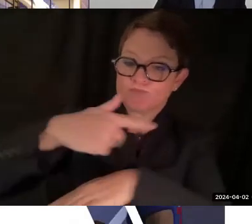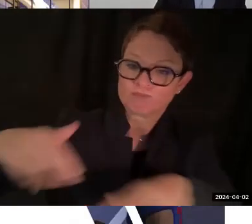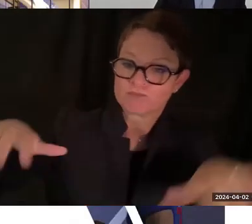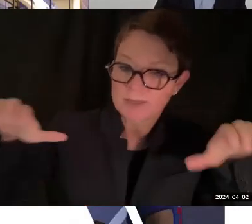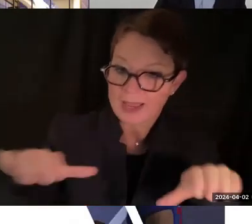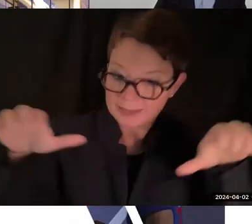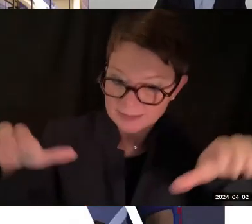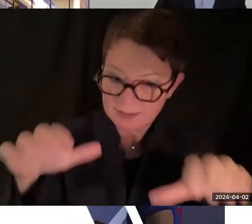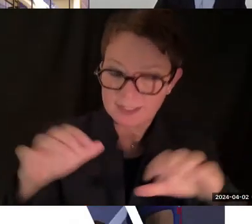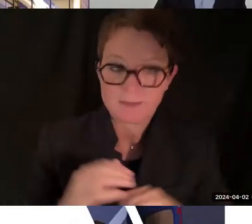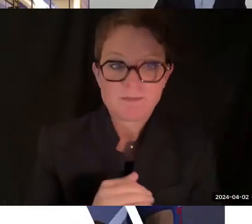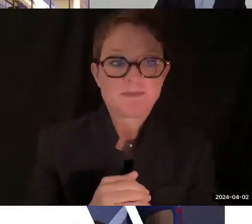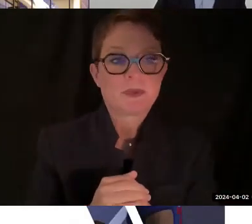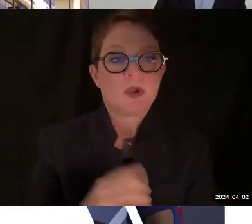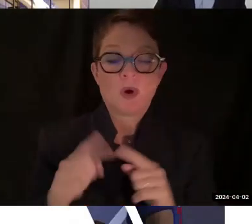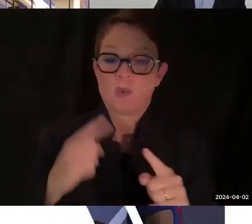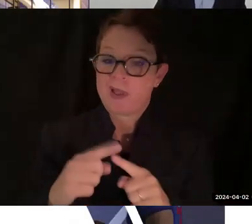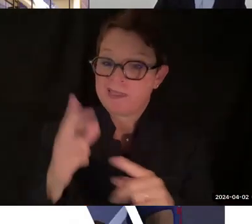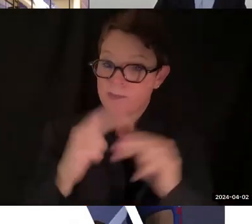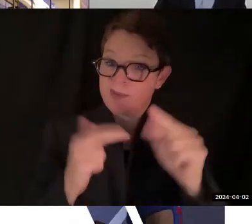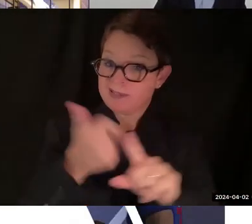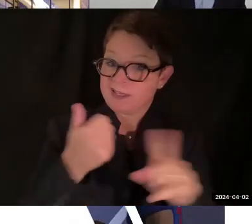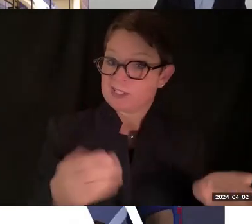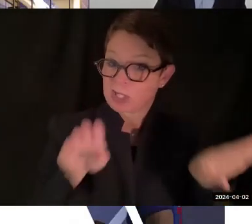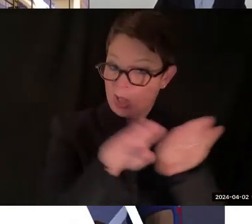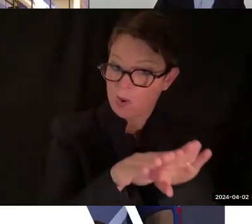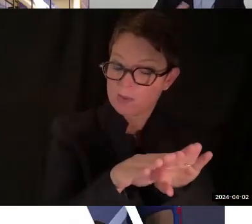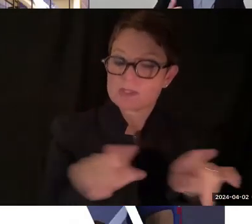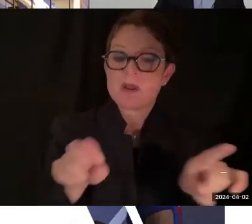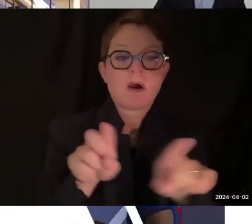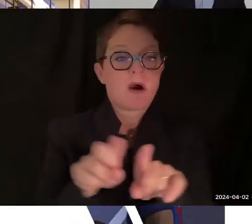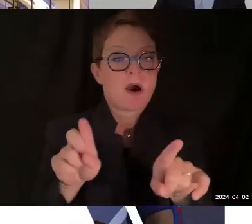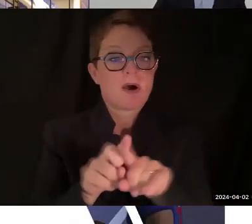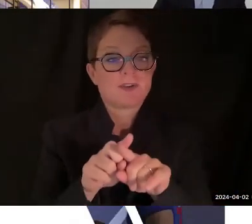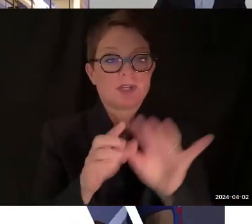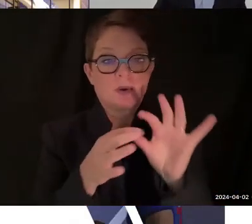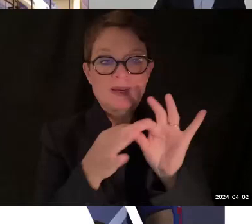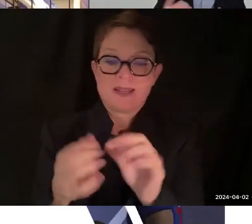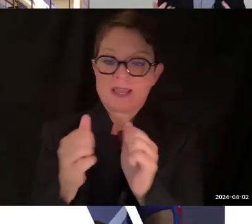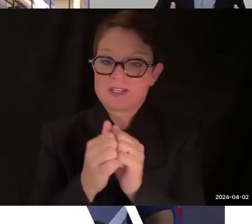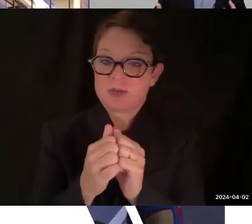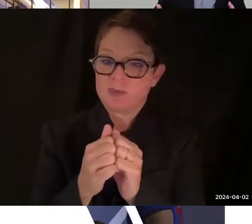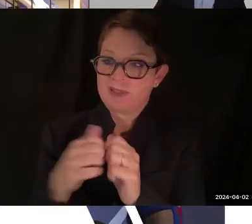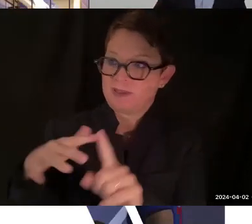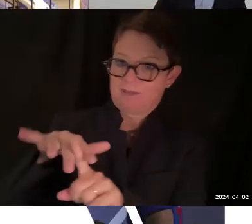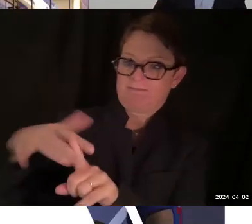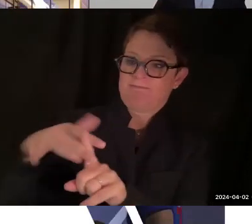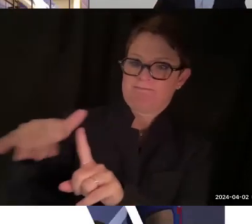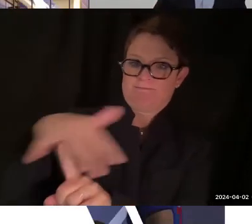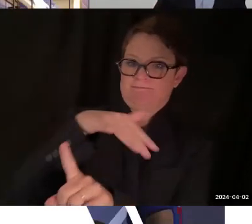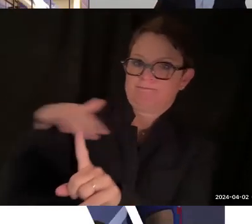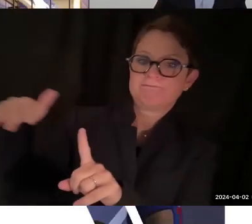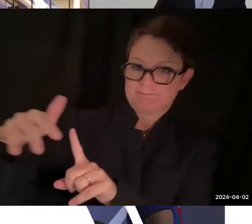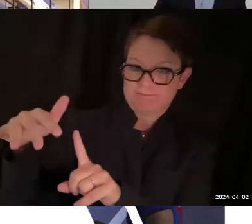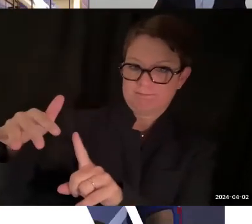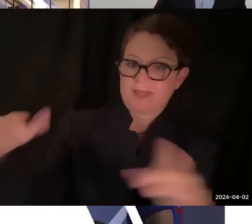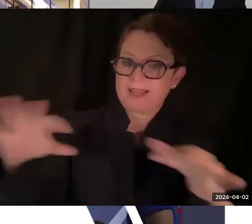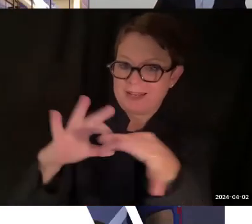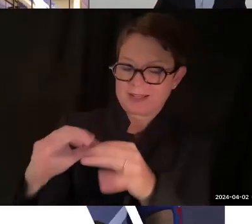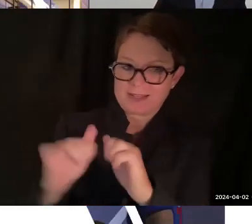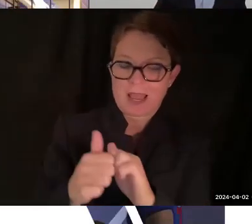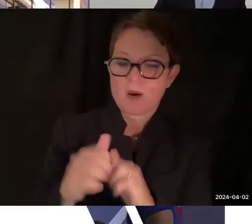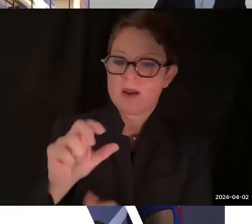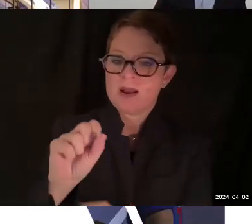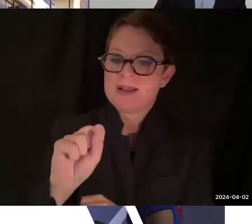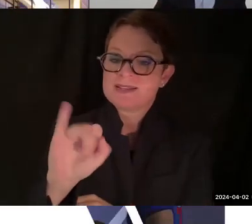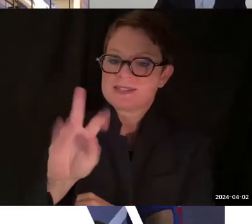activity on non-event times and also connecting in with the surrounding context as well. We're going to talk a little bit about